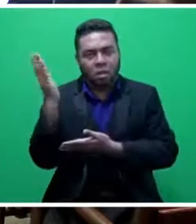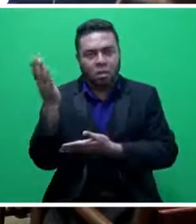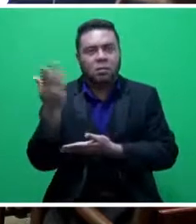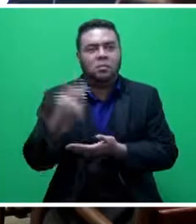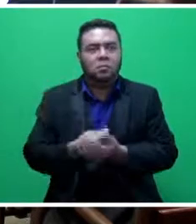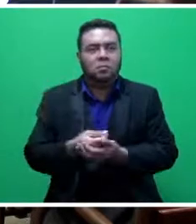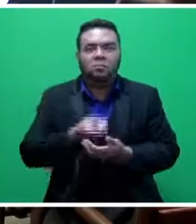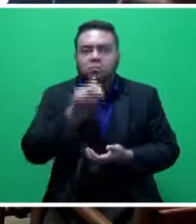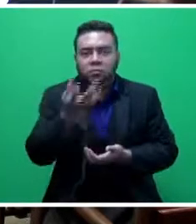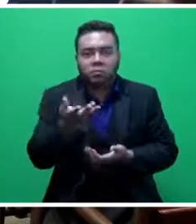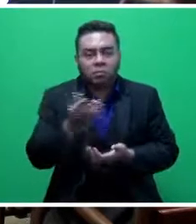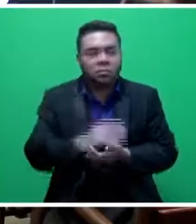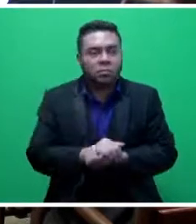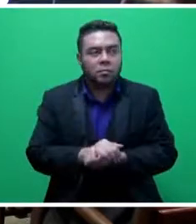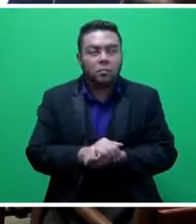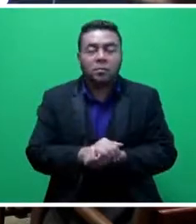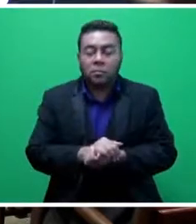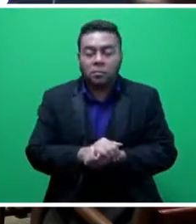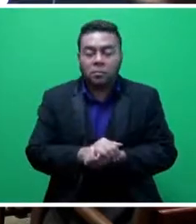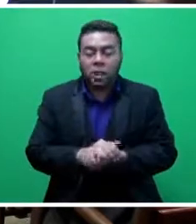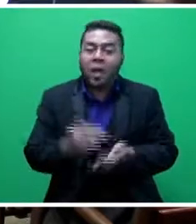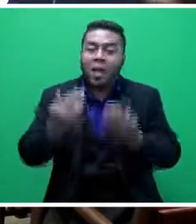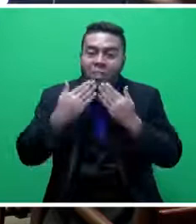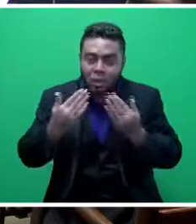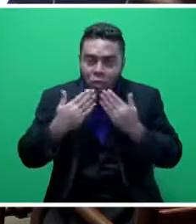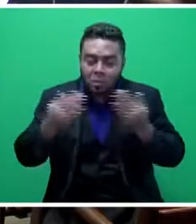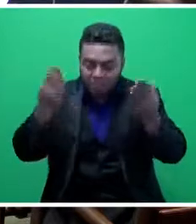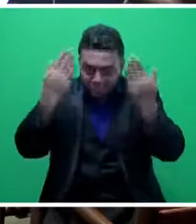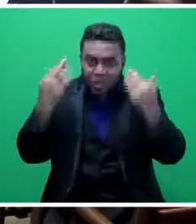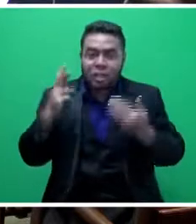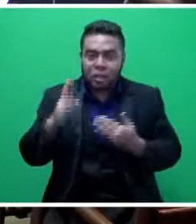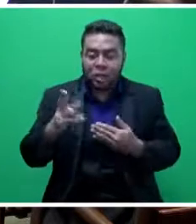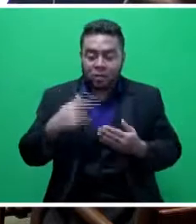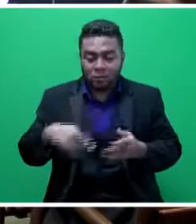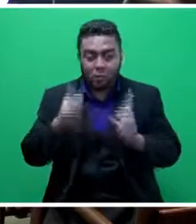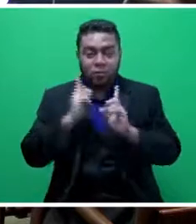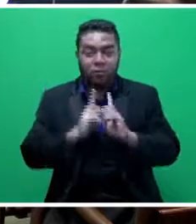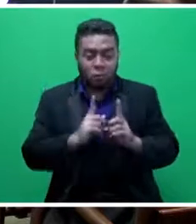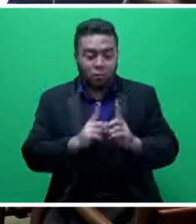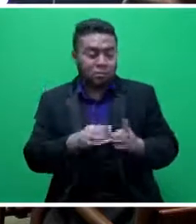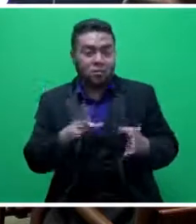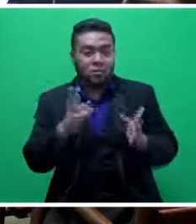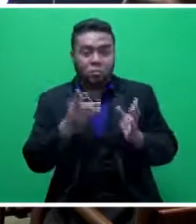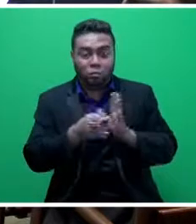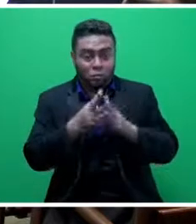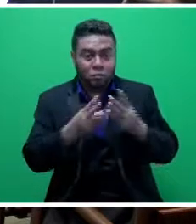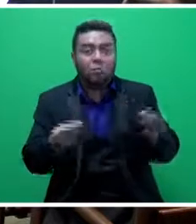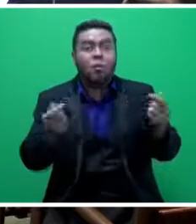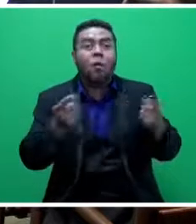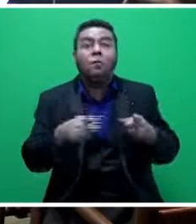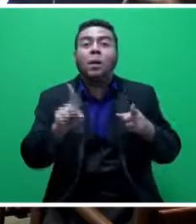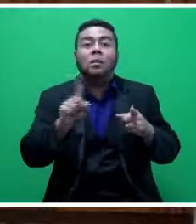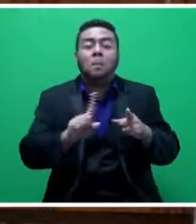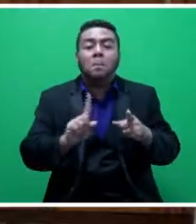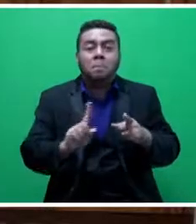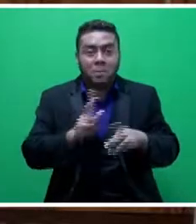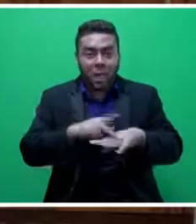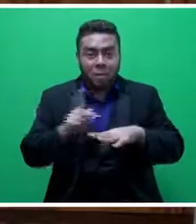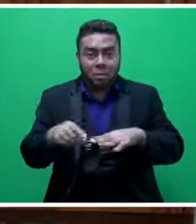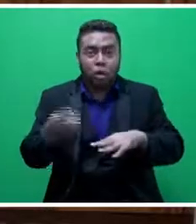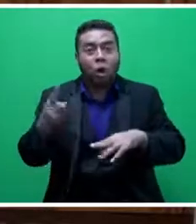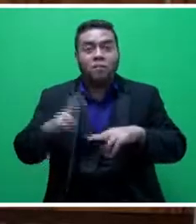sir. Thank you, Mr. Speaker, sir. Mr. Speaker, sir, pursuant to the resolution of Parliament on Friday, 17